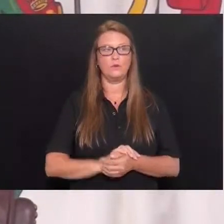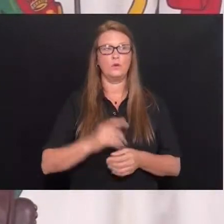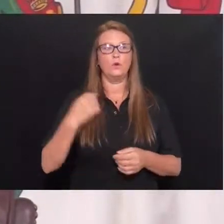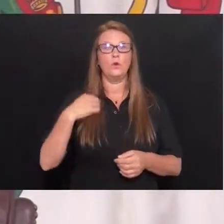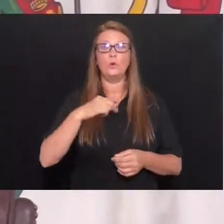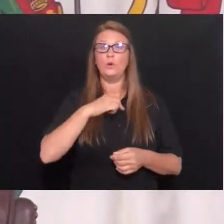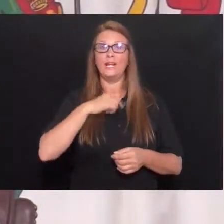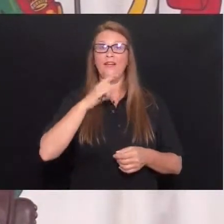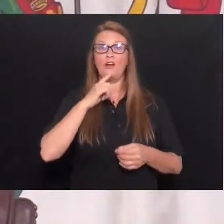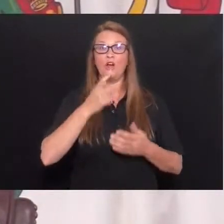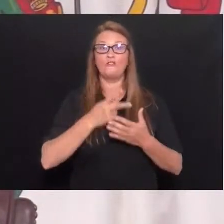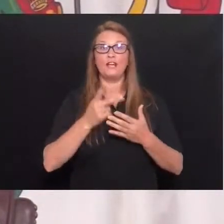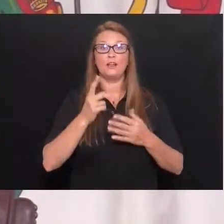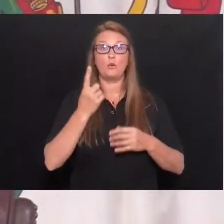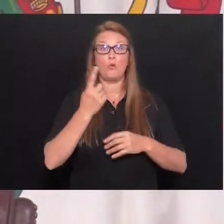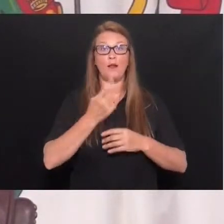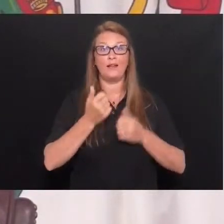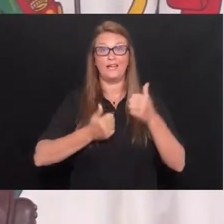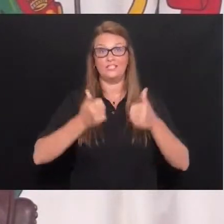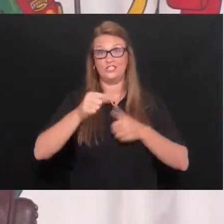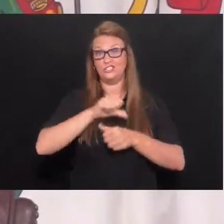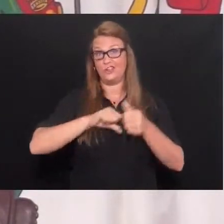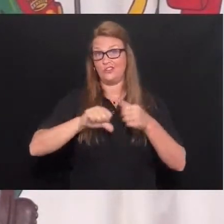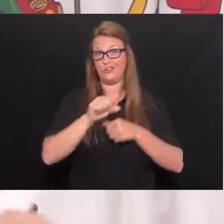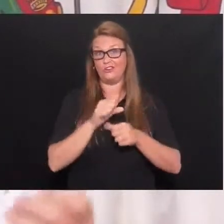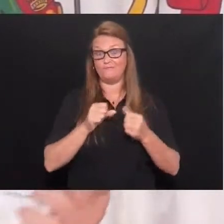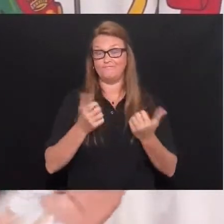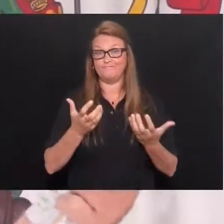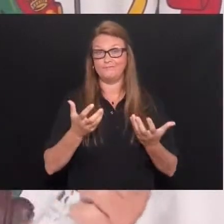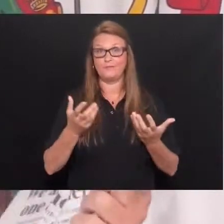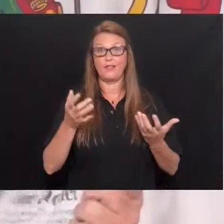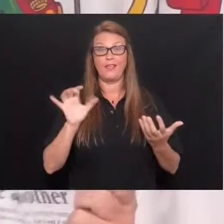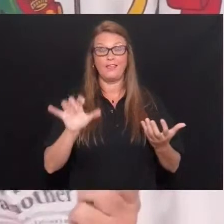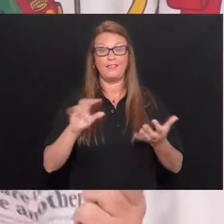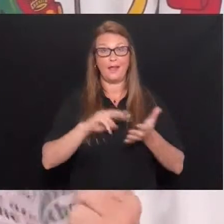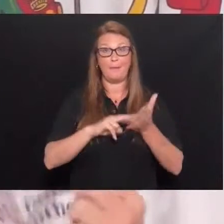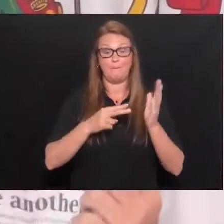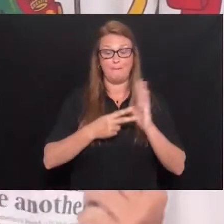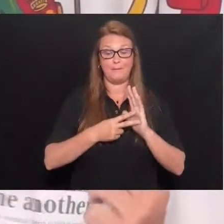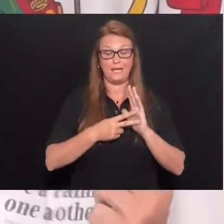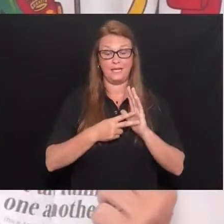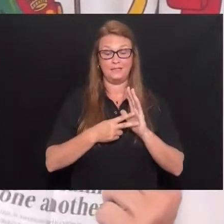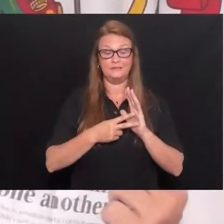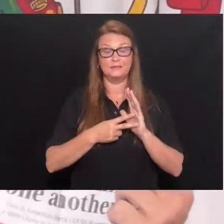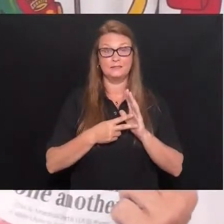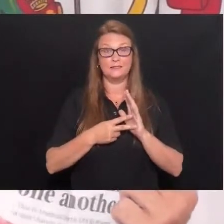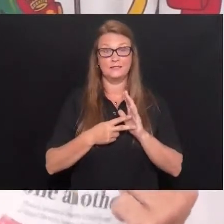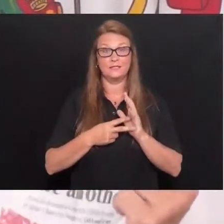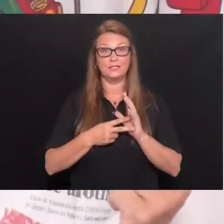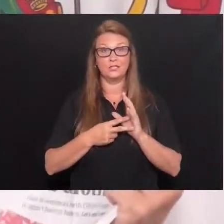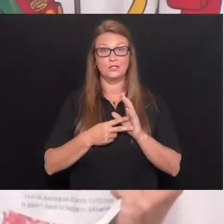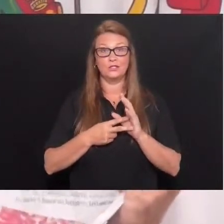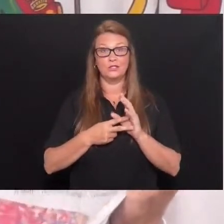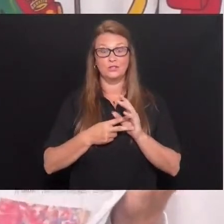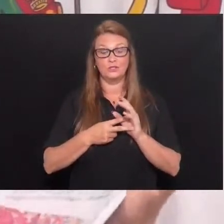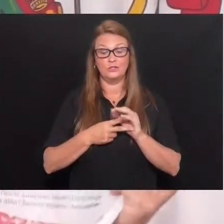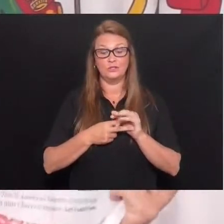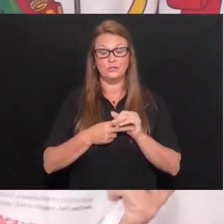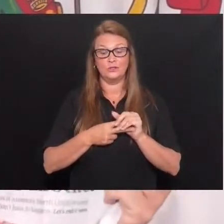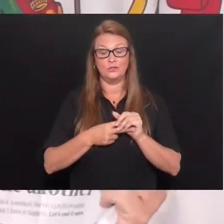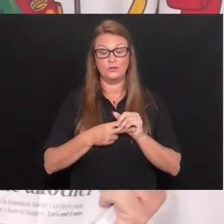one another. And what it showed was it just showed just this. It